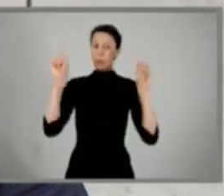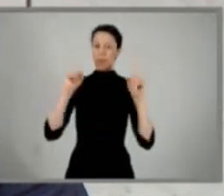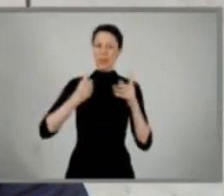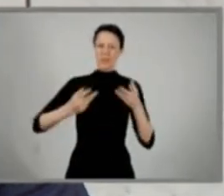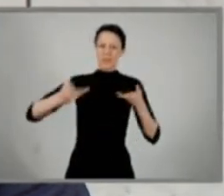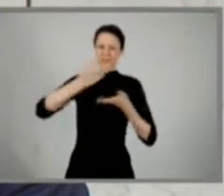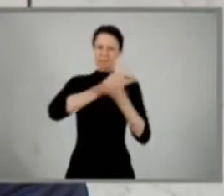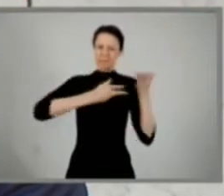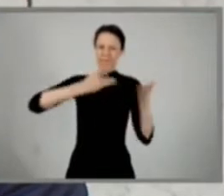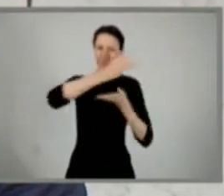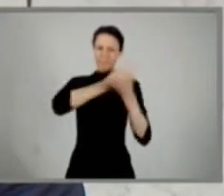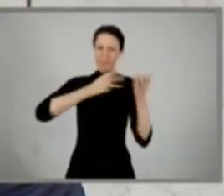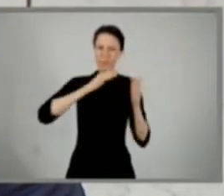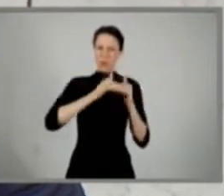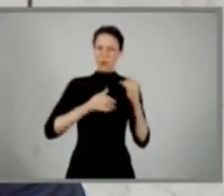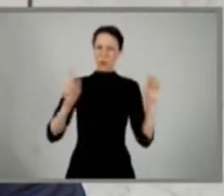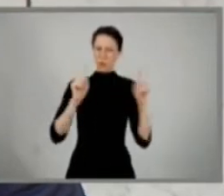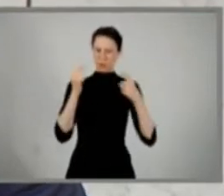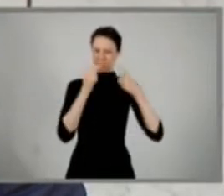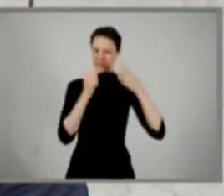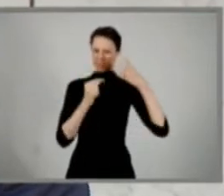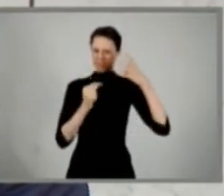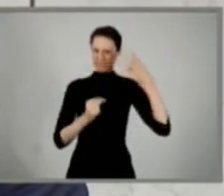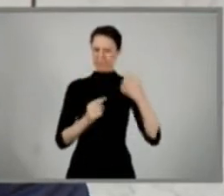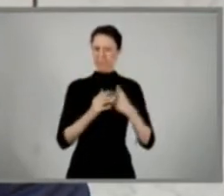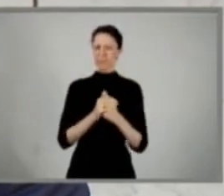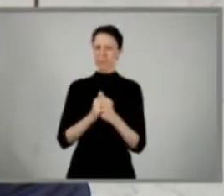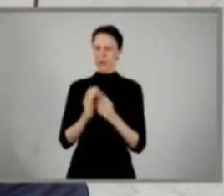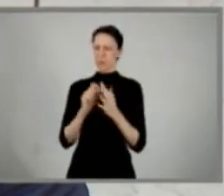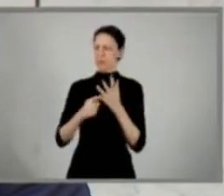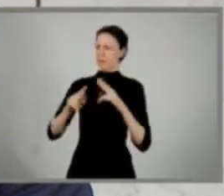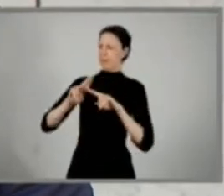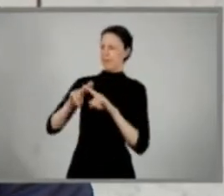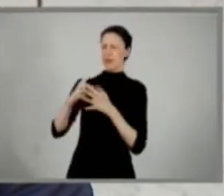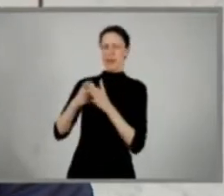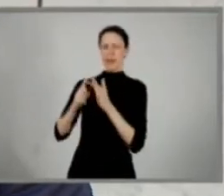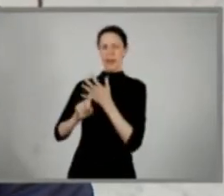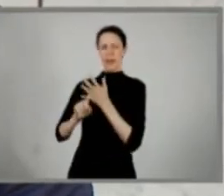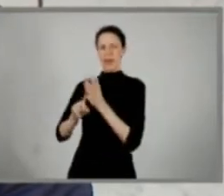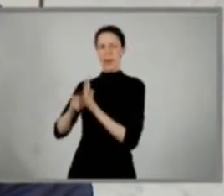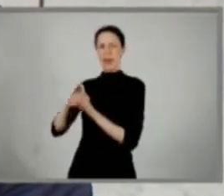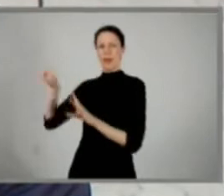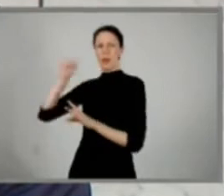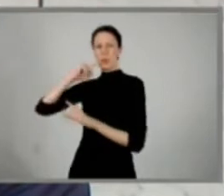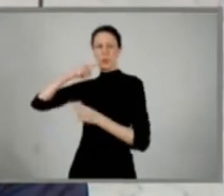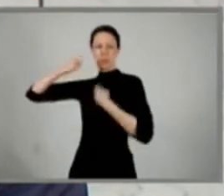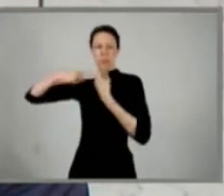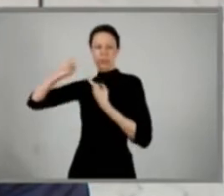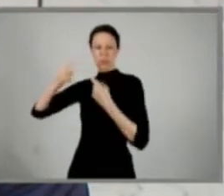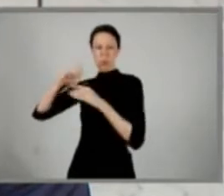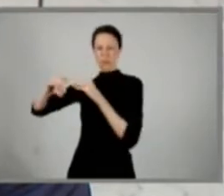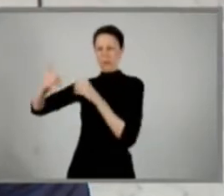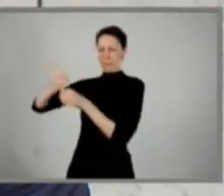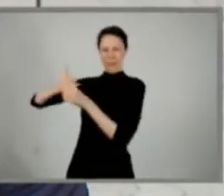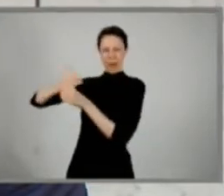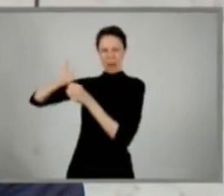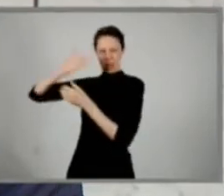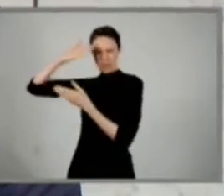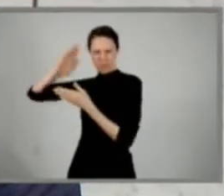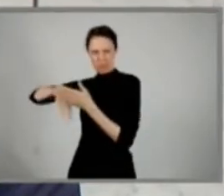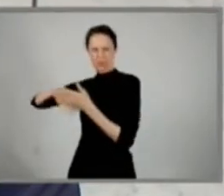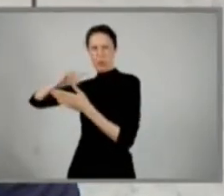Professor Kelly, as is usual, to run through the key items from an epidemiological point of view, and it was briefed to National Cabinet today,